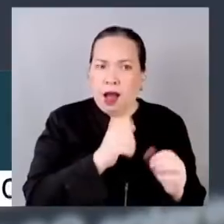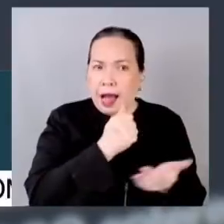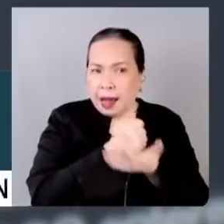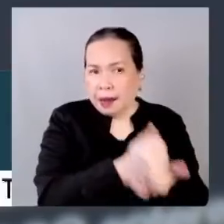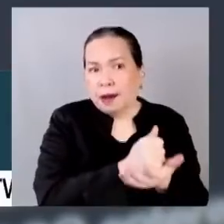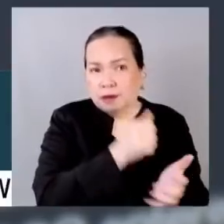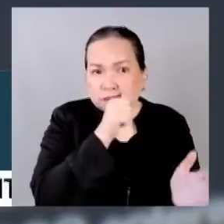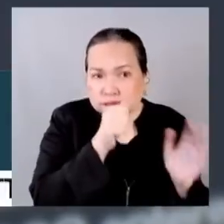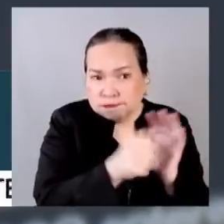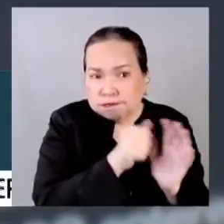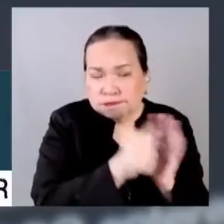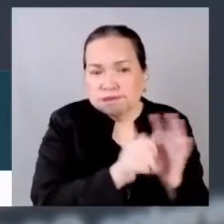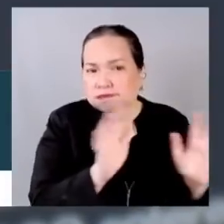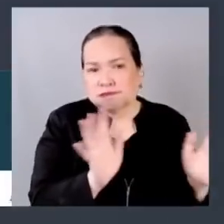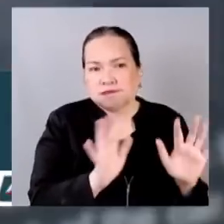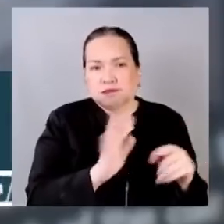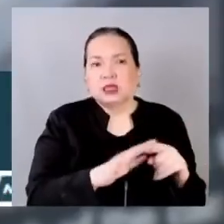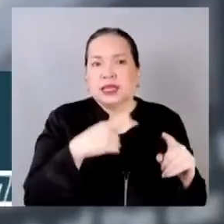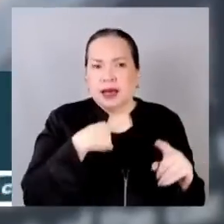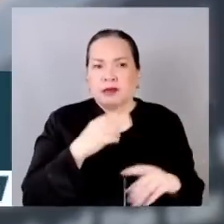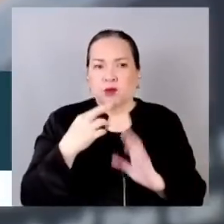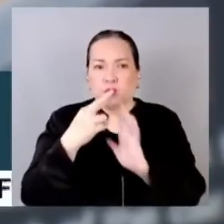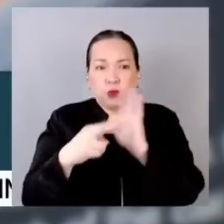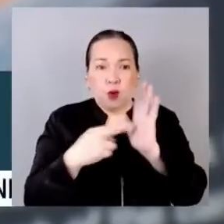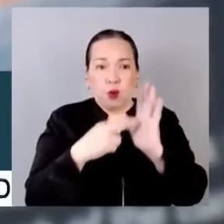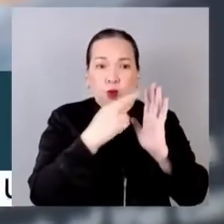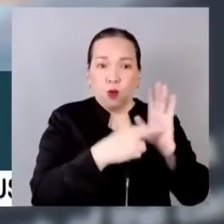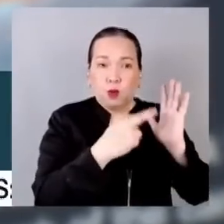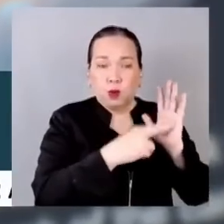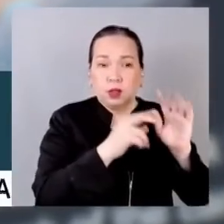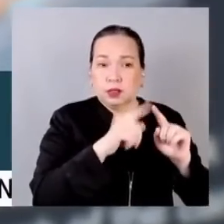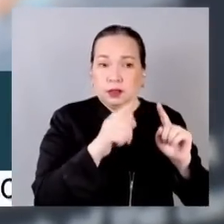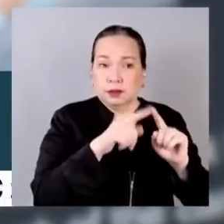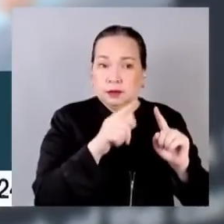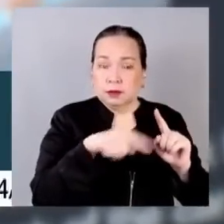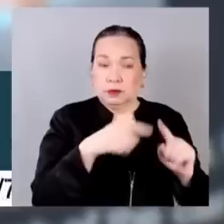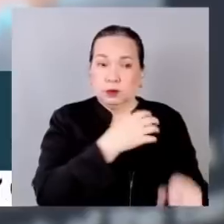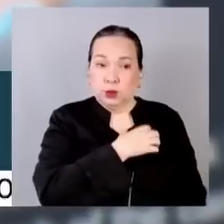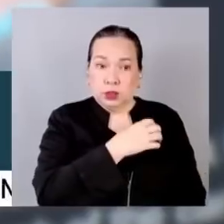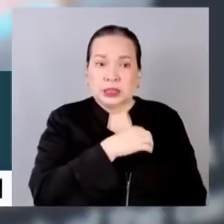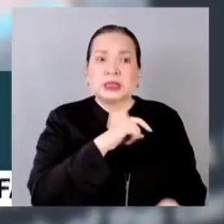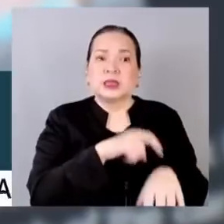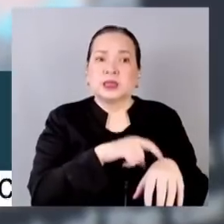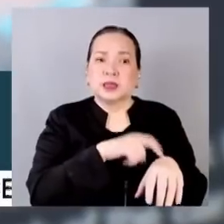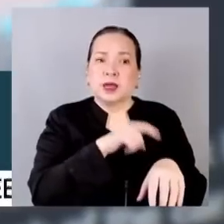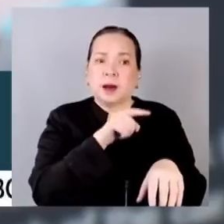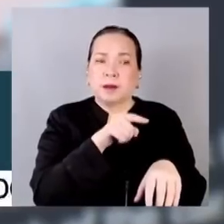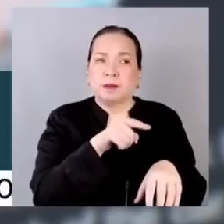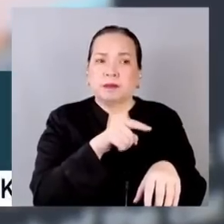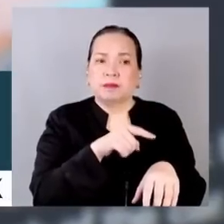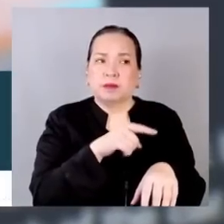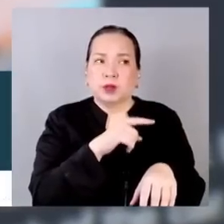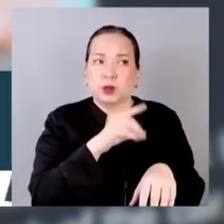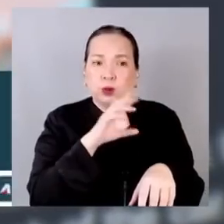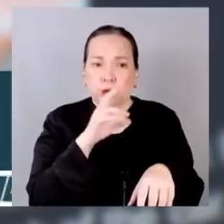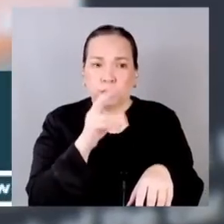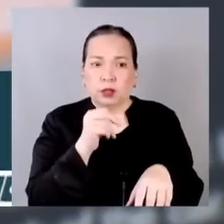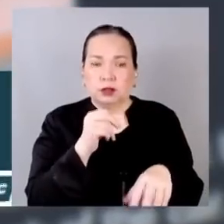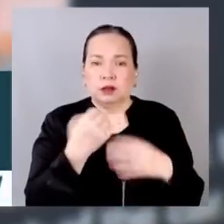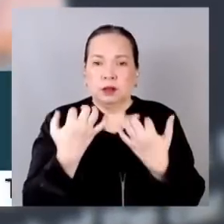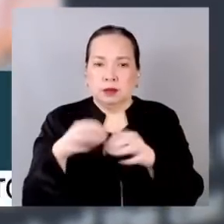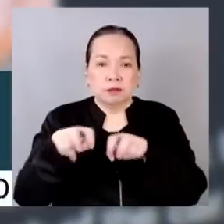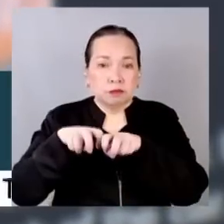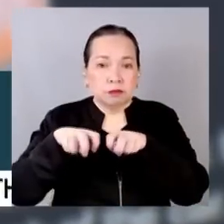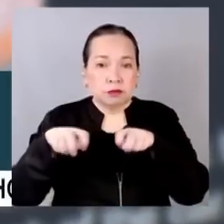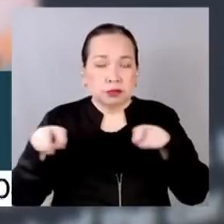the roles of different police officers indicated during Secretary Abalos's press conference. And